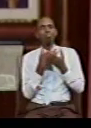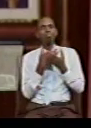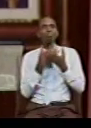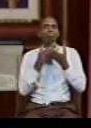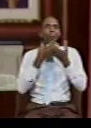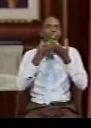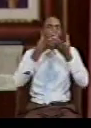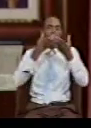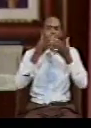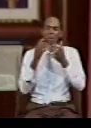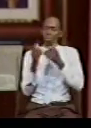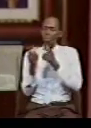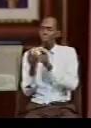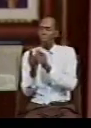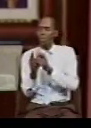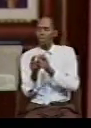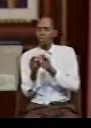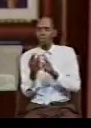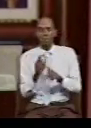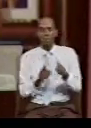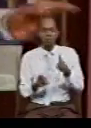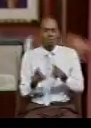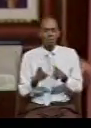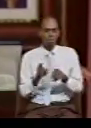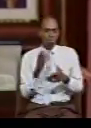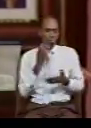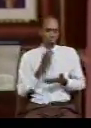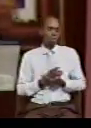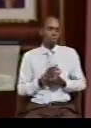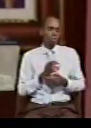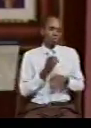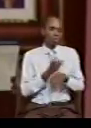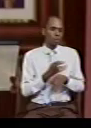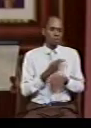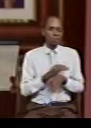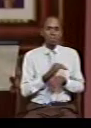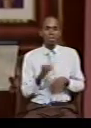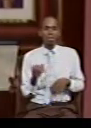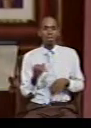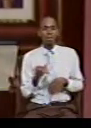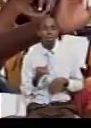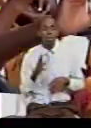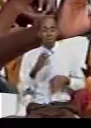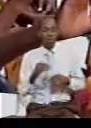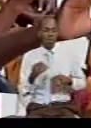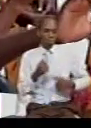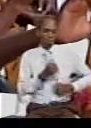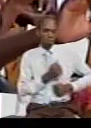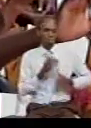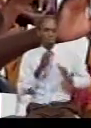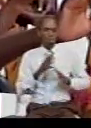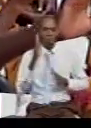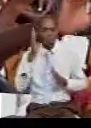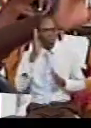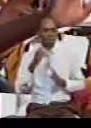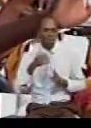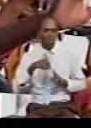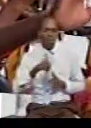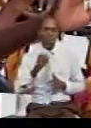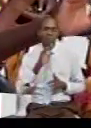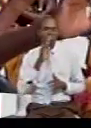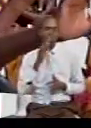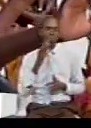talked to people. You sought counseling. The stone was still there. The soldiers were still there.